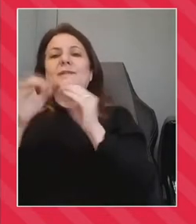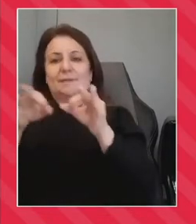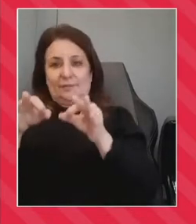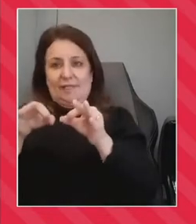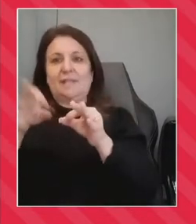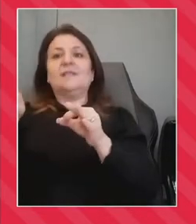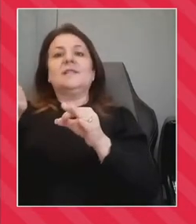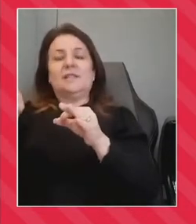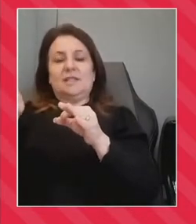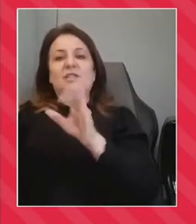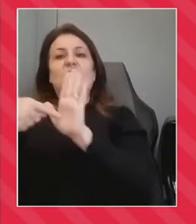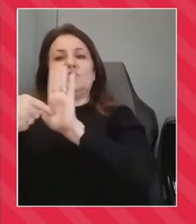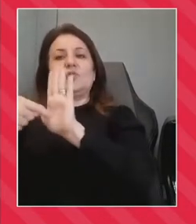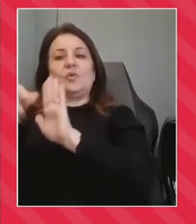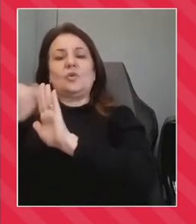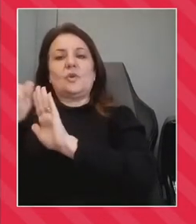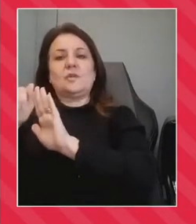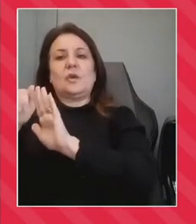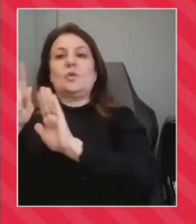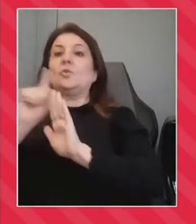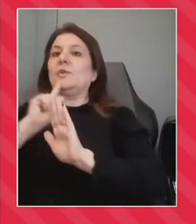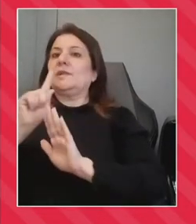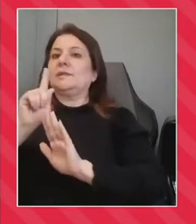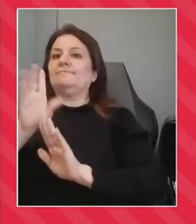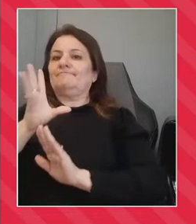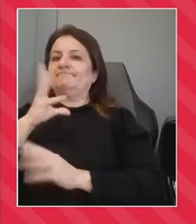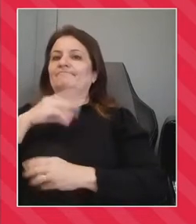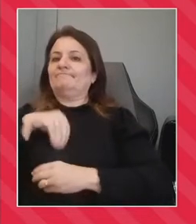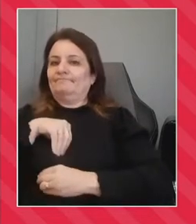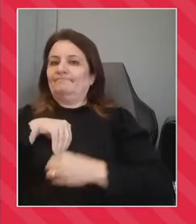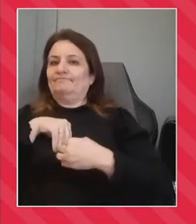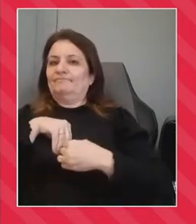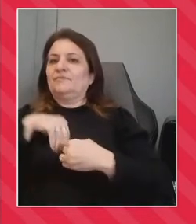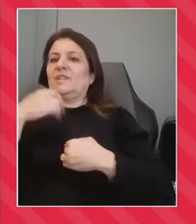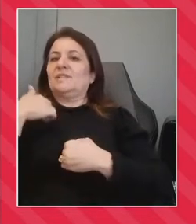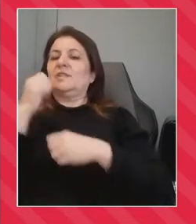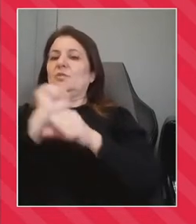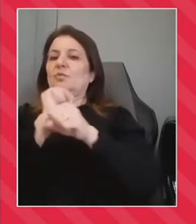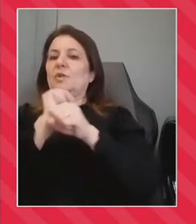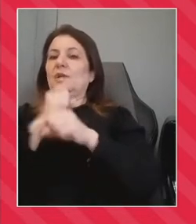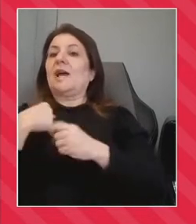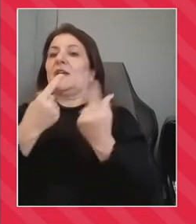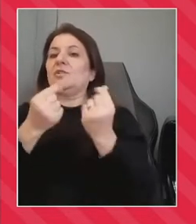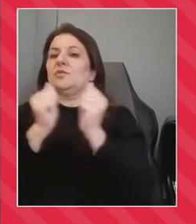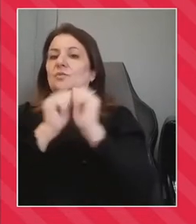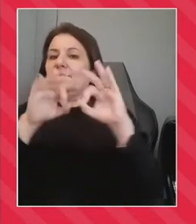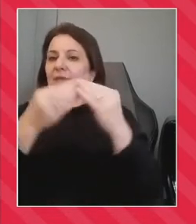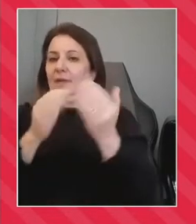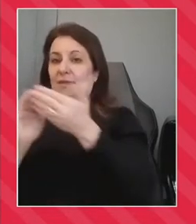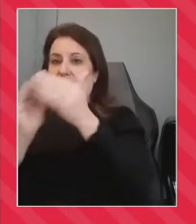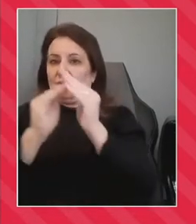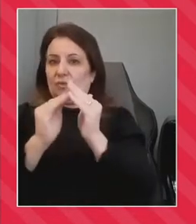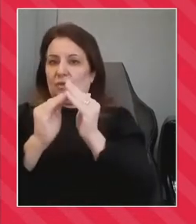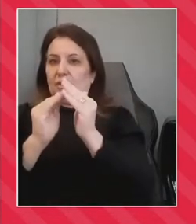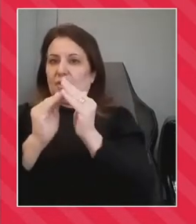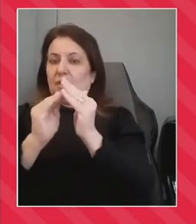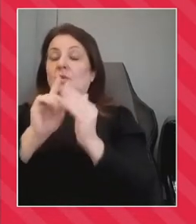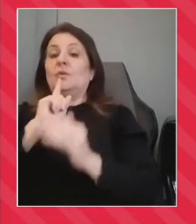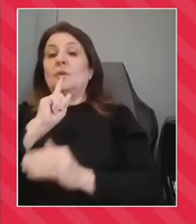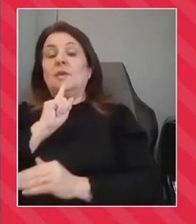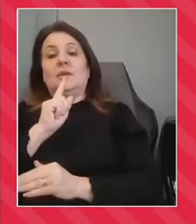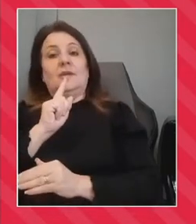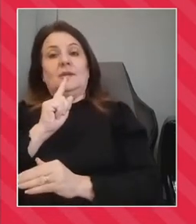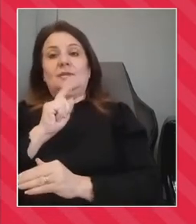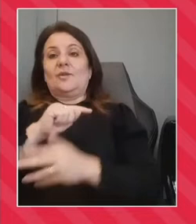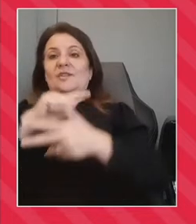further fleshed out really resonates with me and the work that I do with families and communities. And what I particularly love about these three